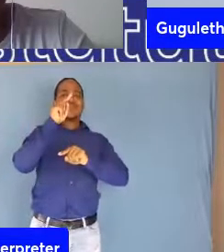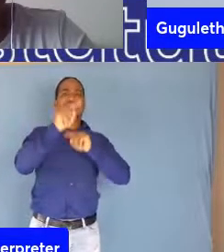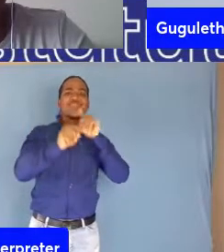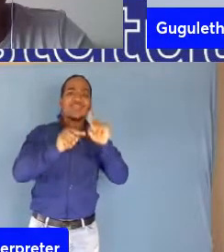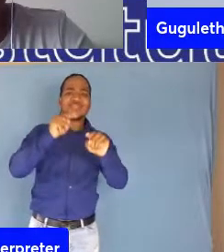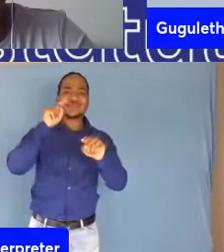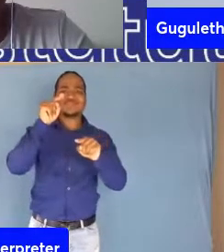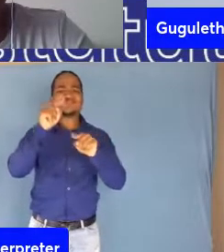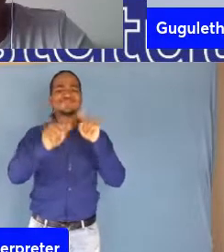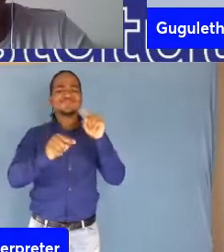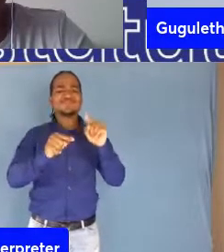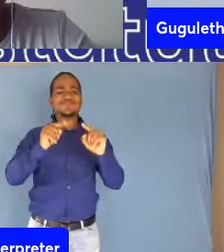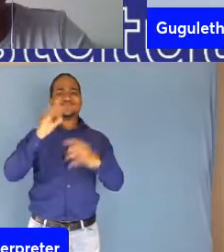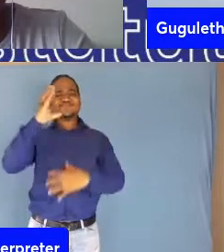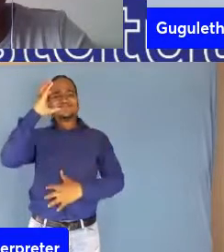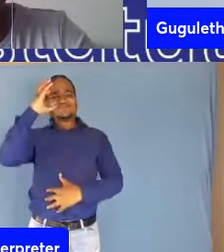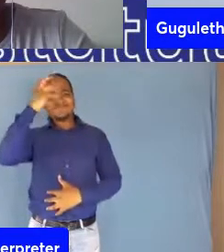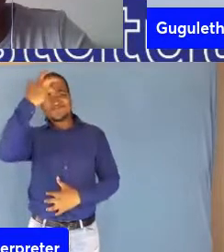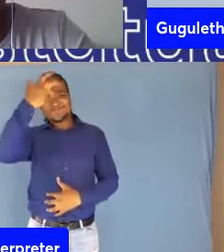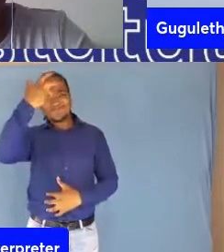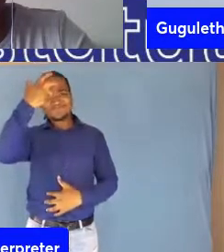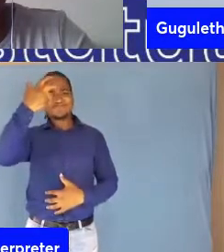angry expressions,